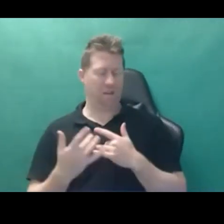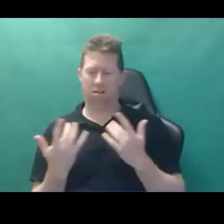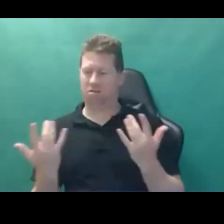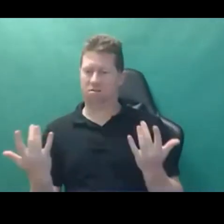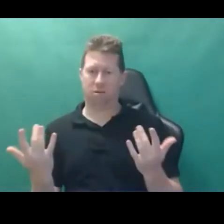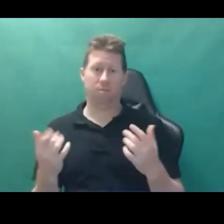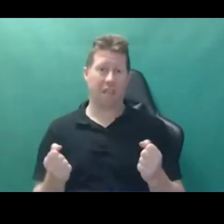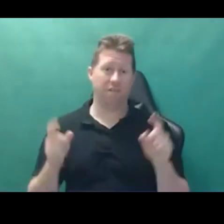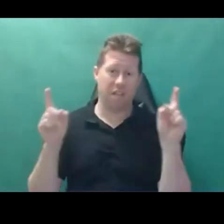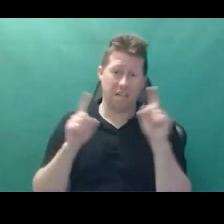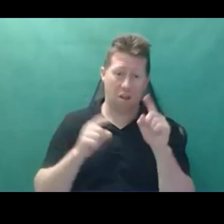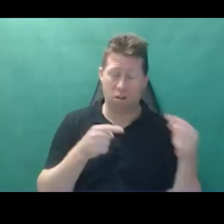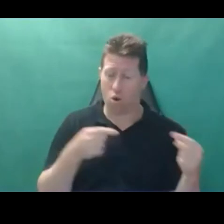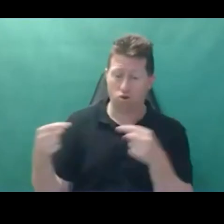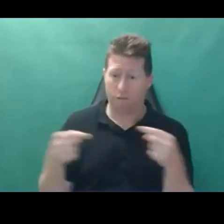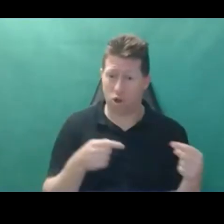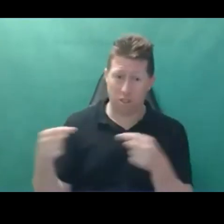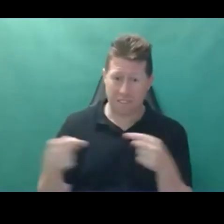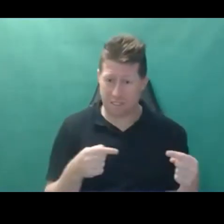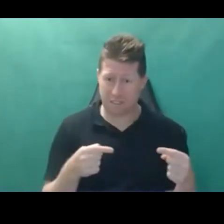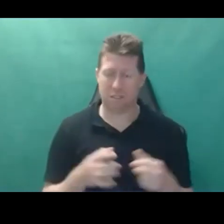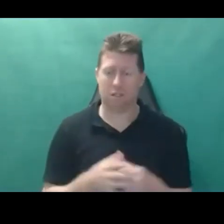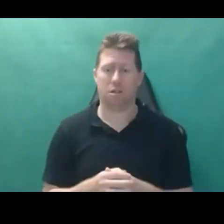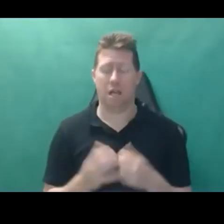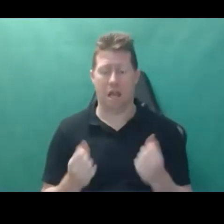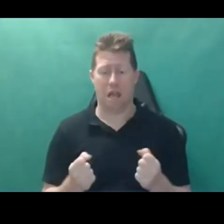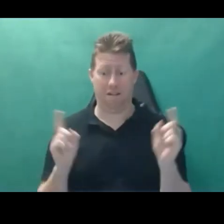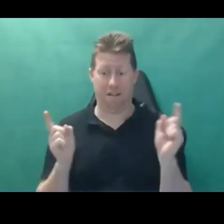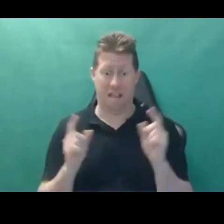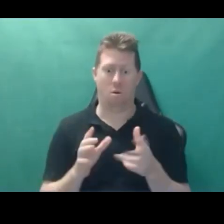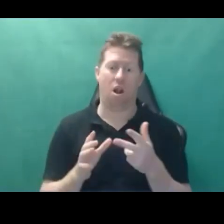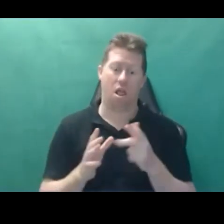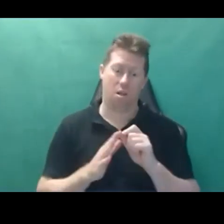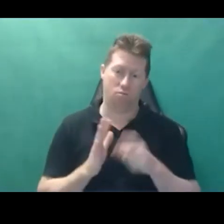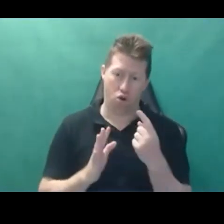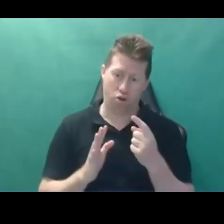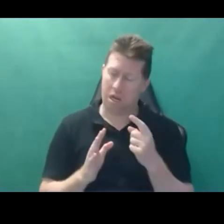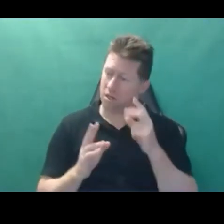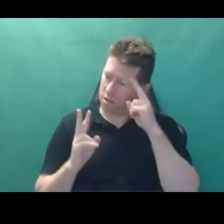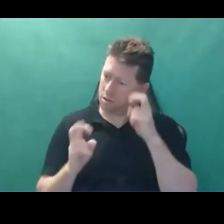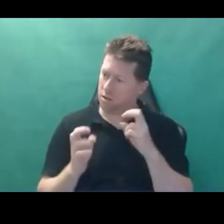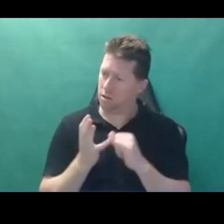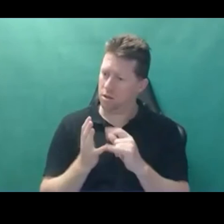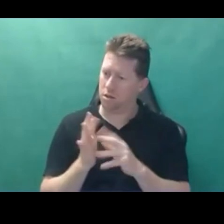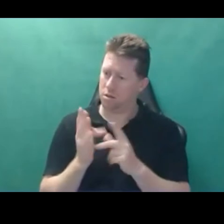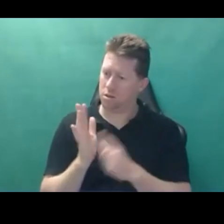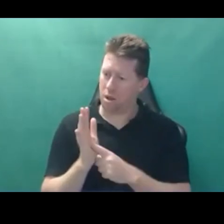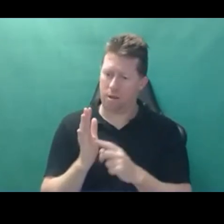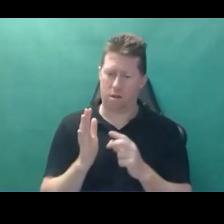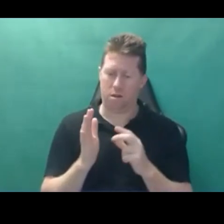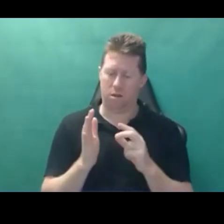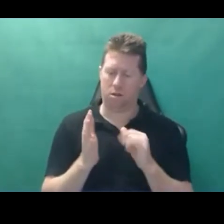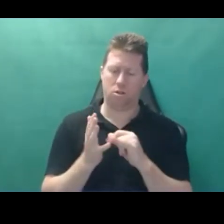um, we've got now another, uh, very controversial project called, think, Simon Baron Cohen, who's